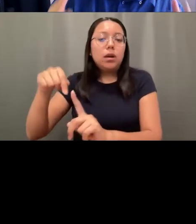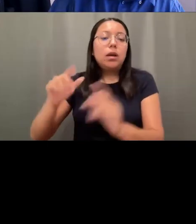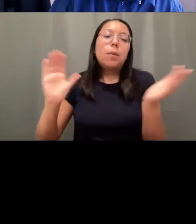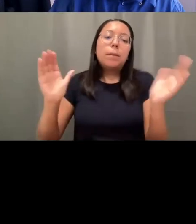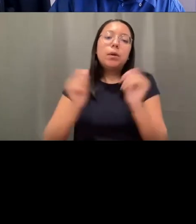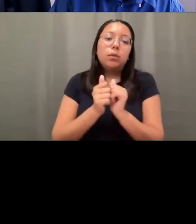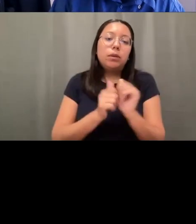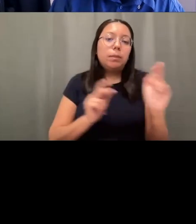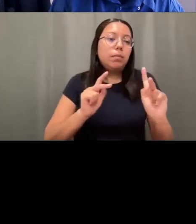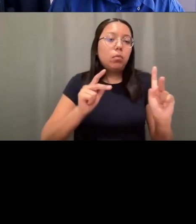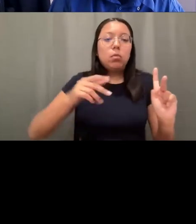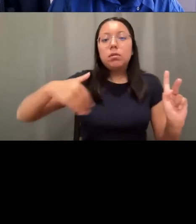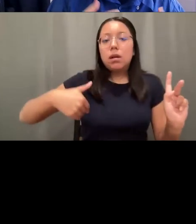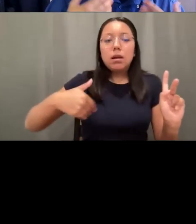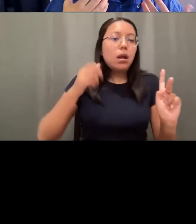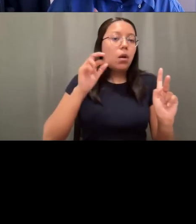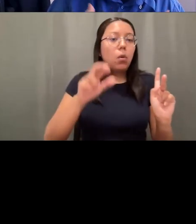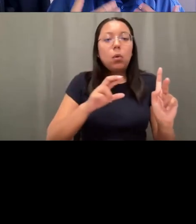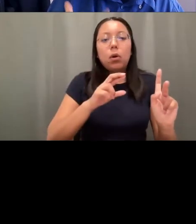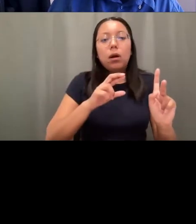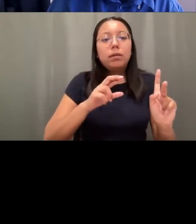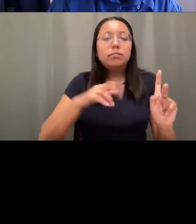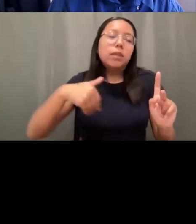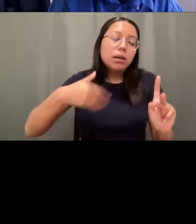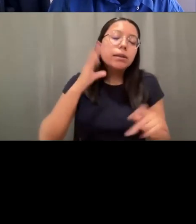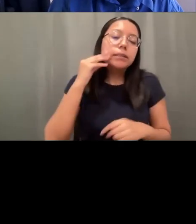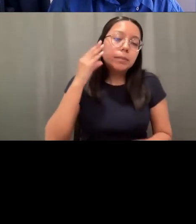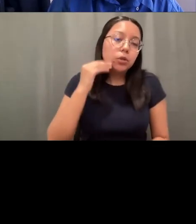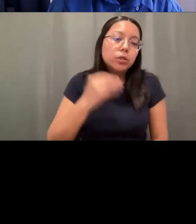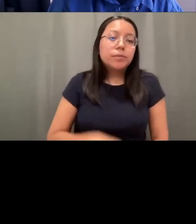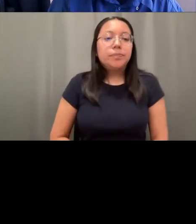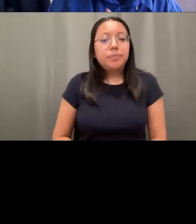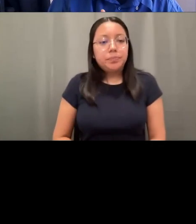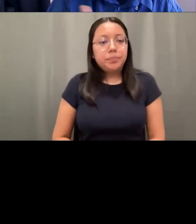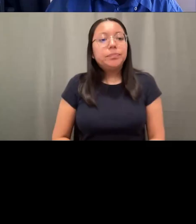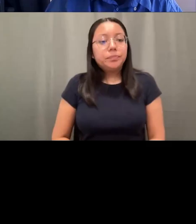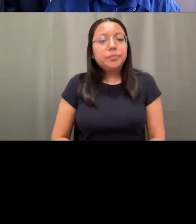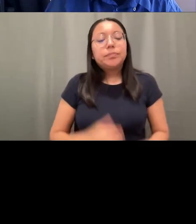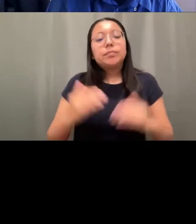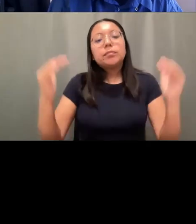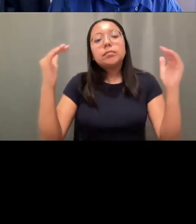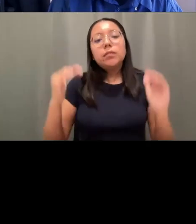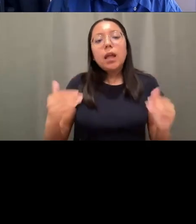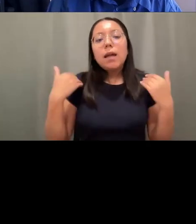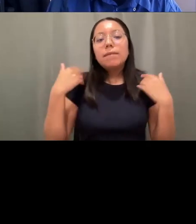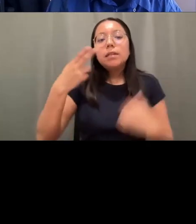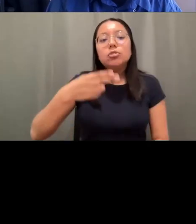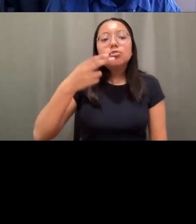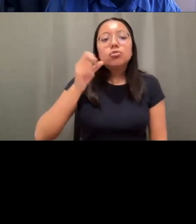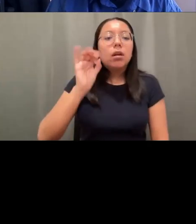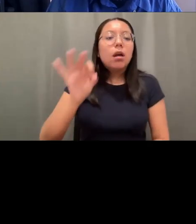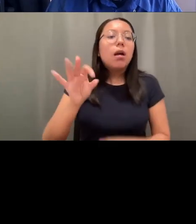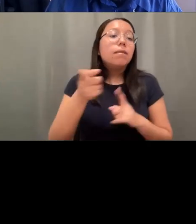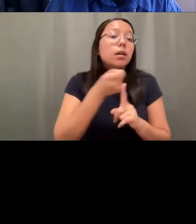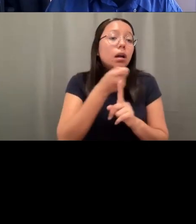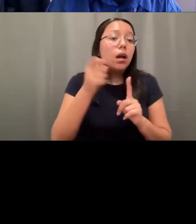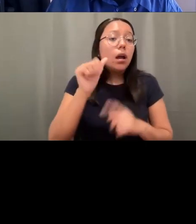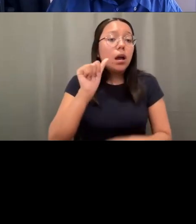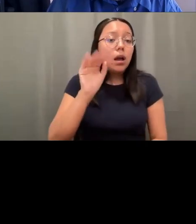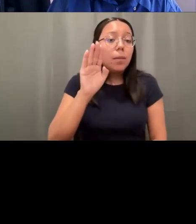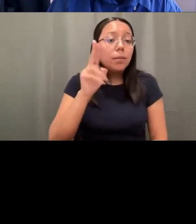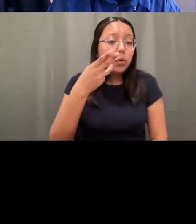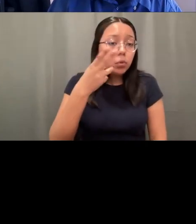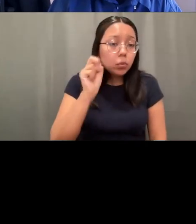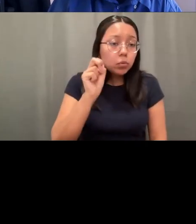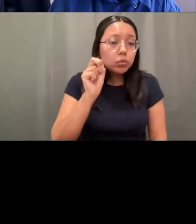So again, a history of trauma or abuse is something that will oftentimes be a predictor of who is going to